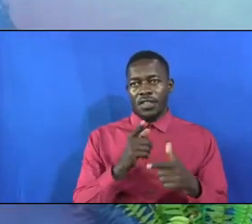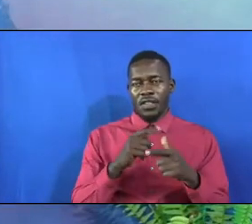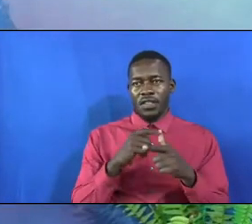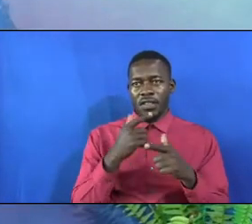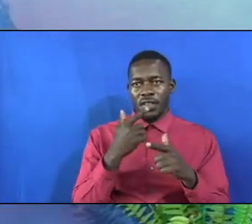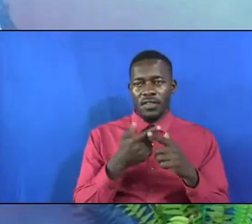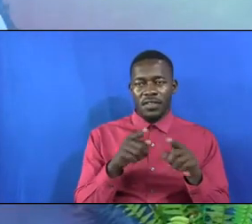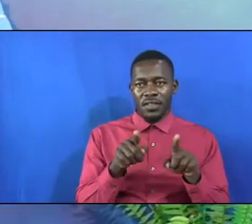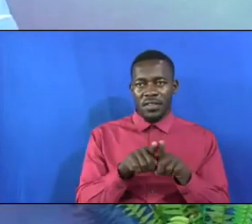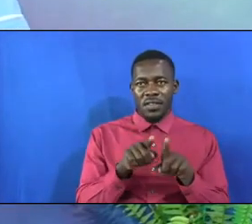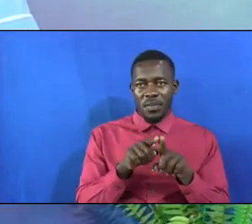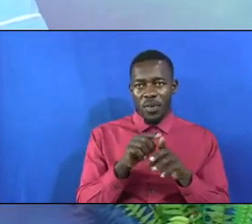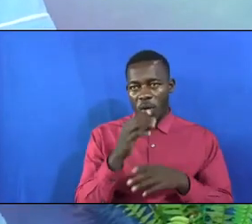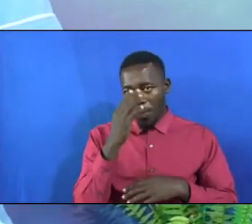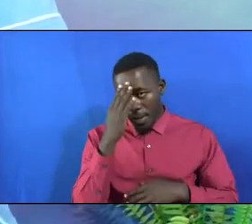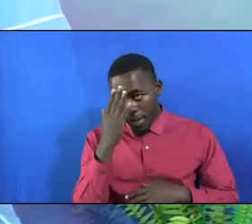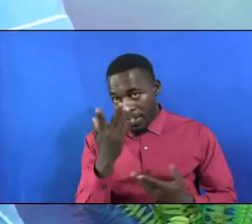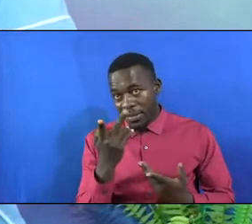boys live.